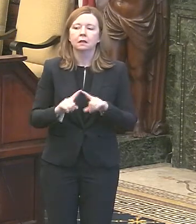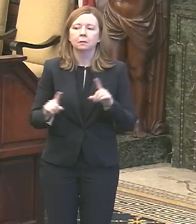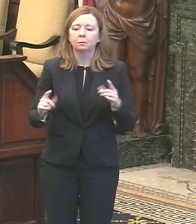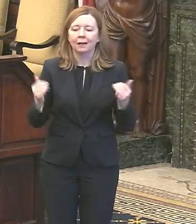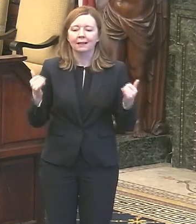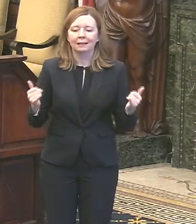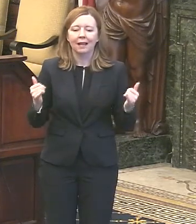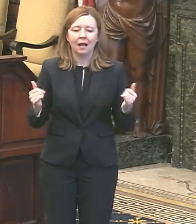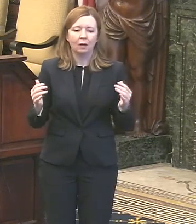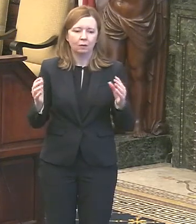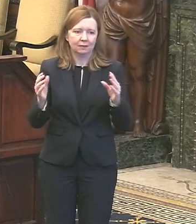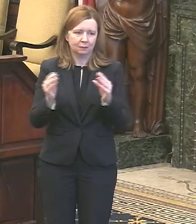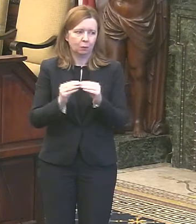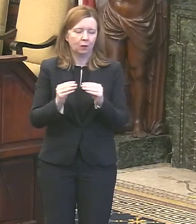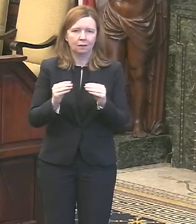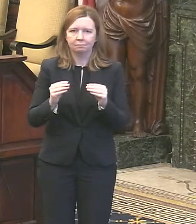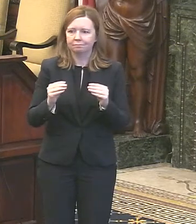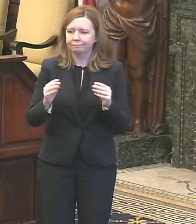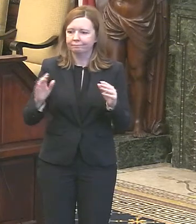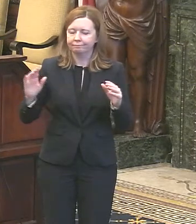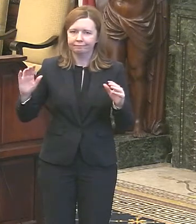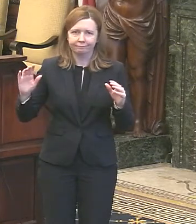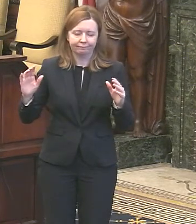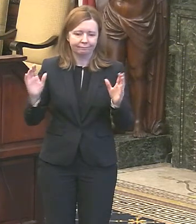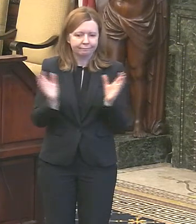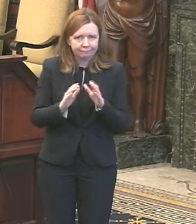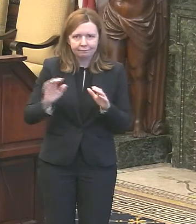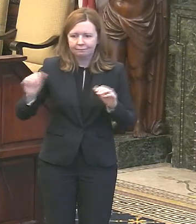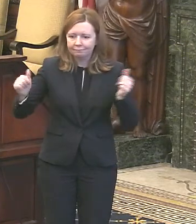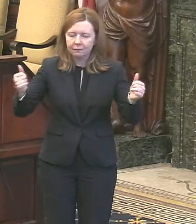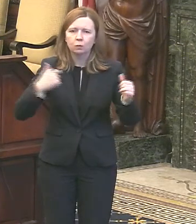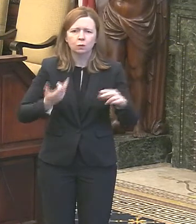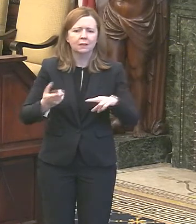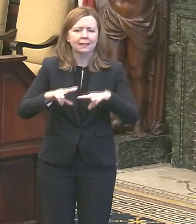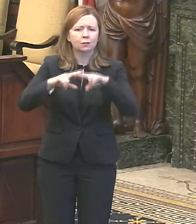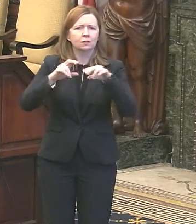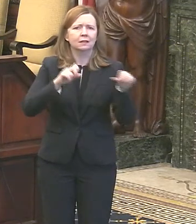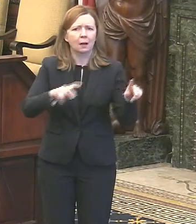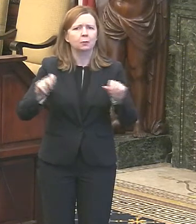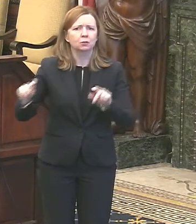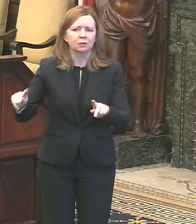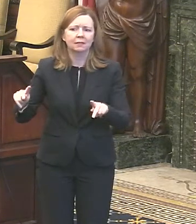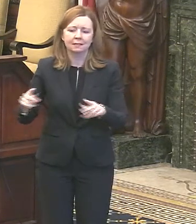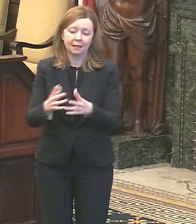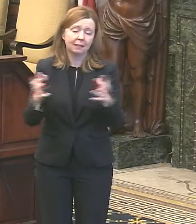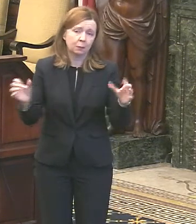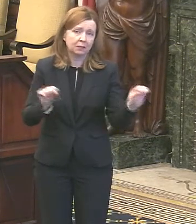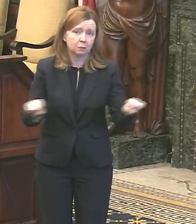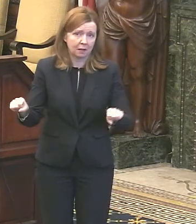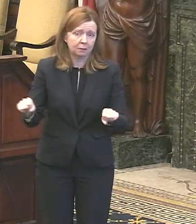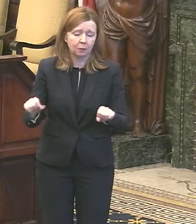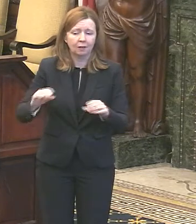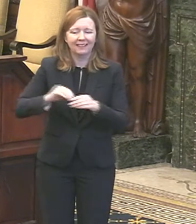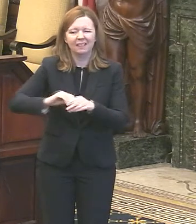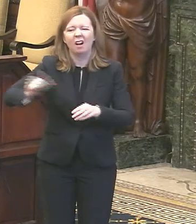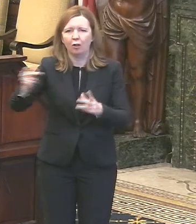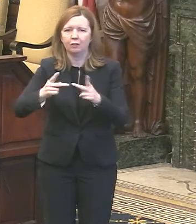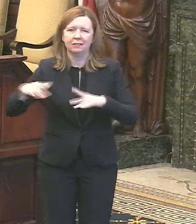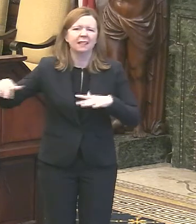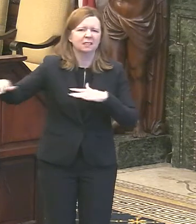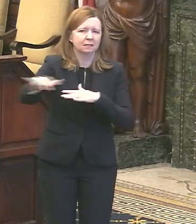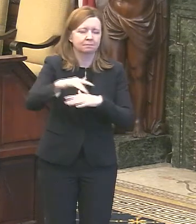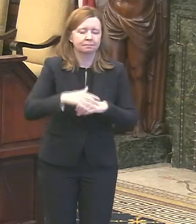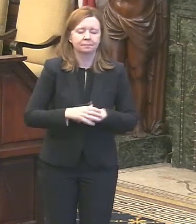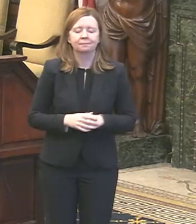more on distributed sites. And so we're going to be increasing our opportunities as much as possible in neighborhood sites.